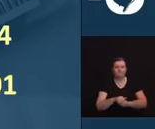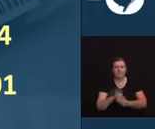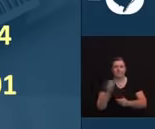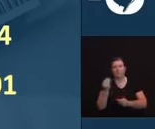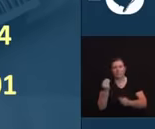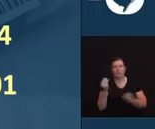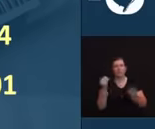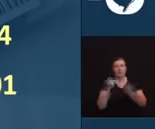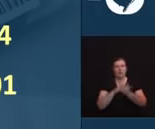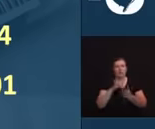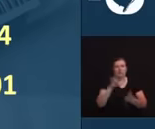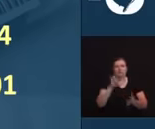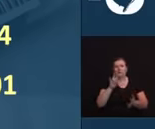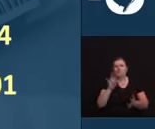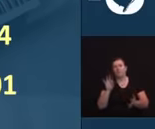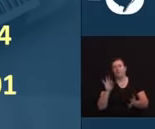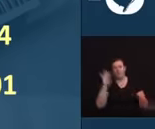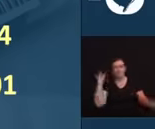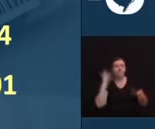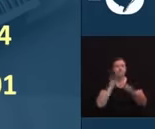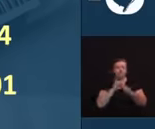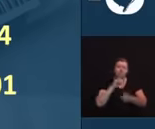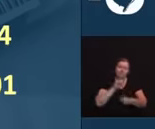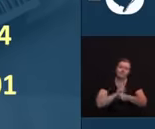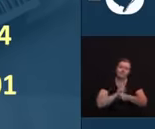14,779 New Jerseyans are now confirmed dead, and another